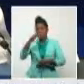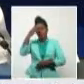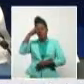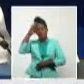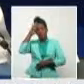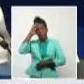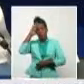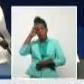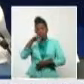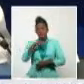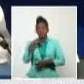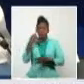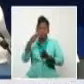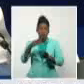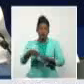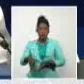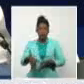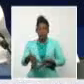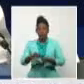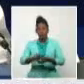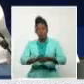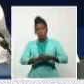from abroad.